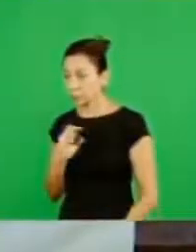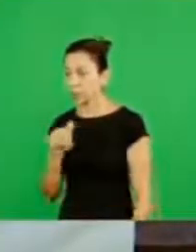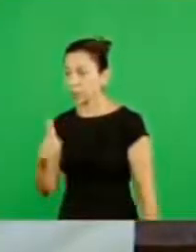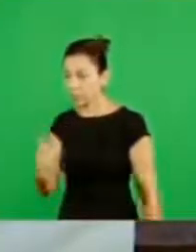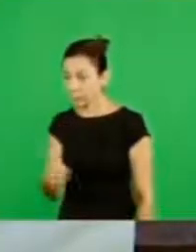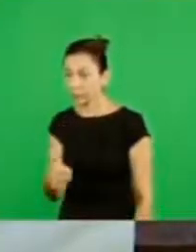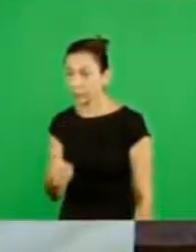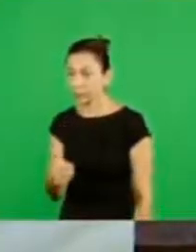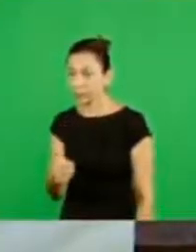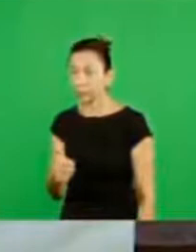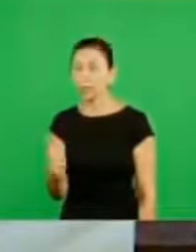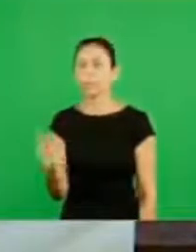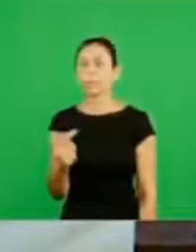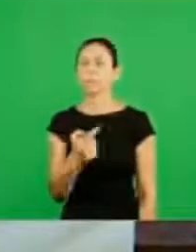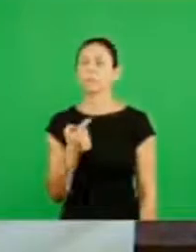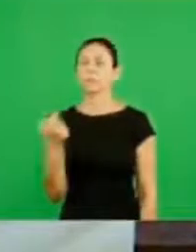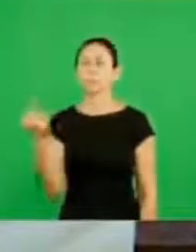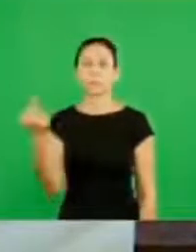or if you're in favor of that.